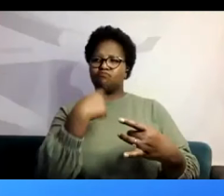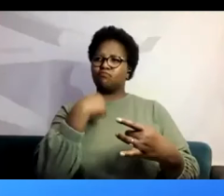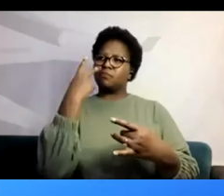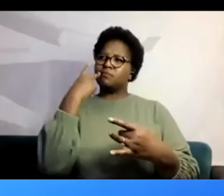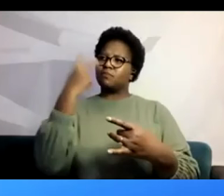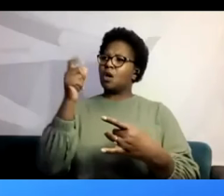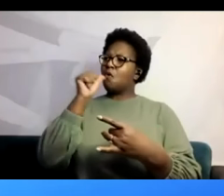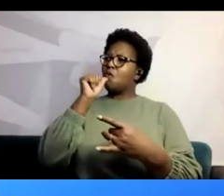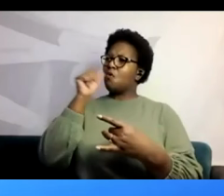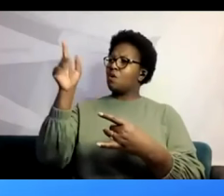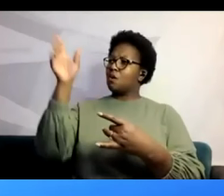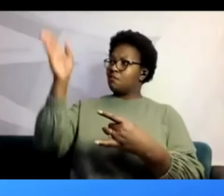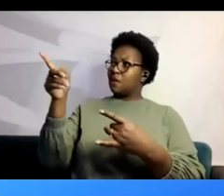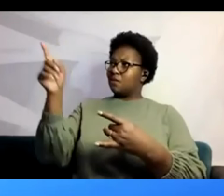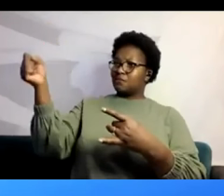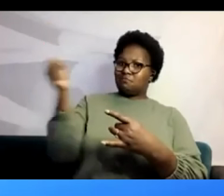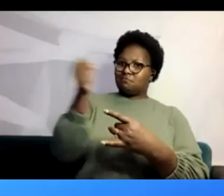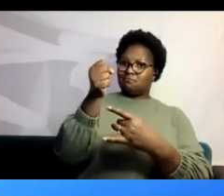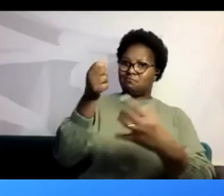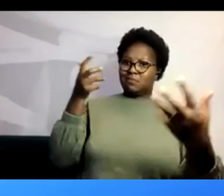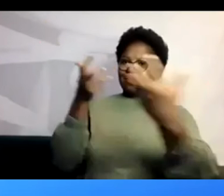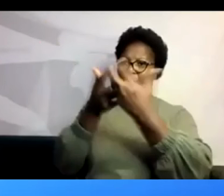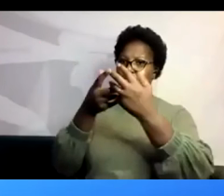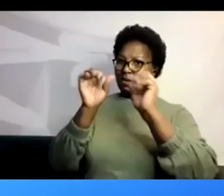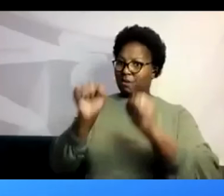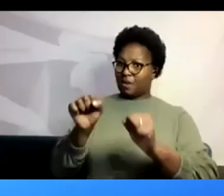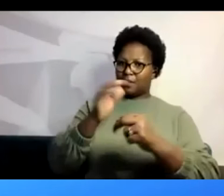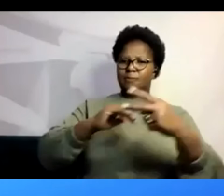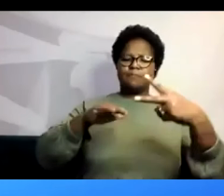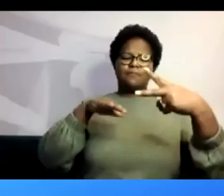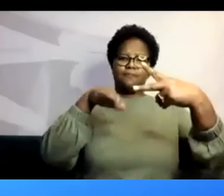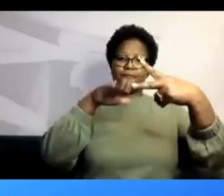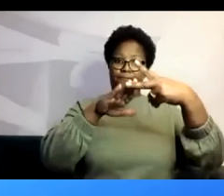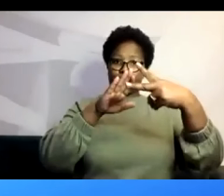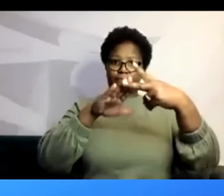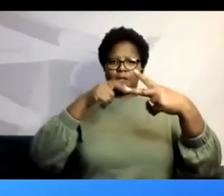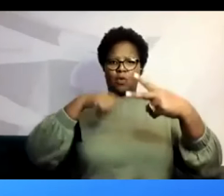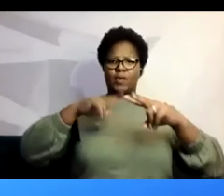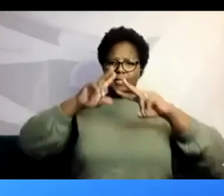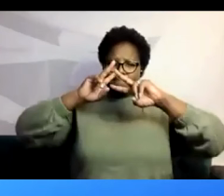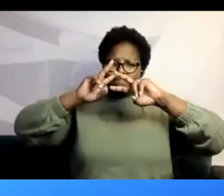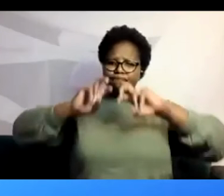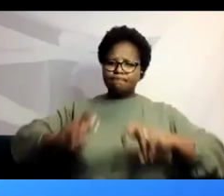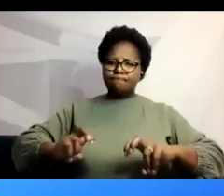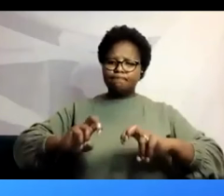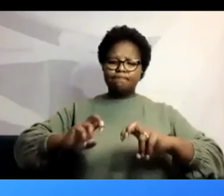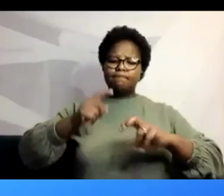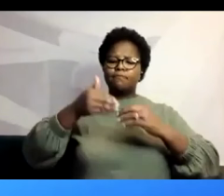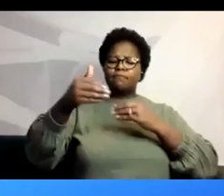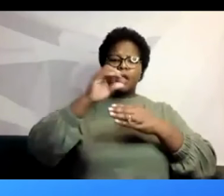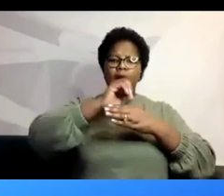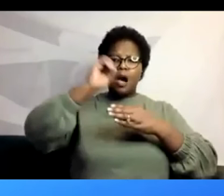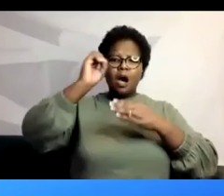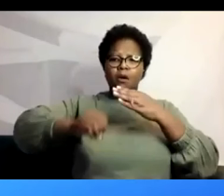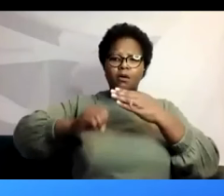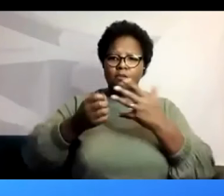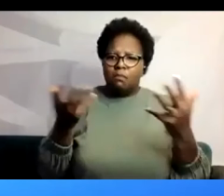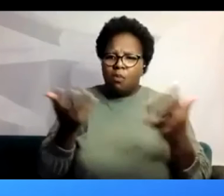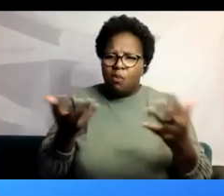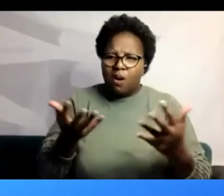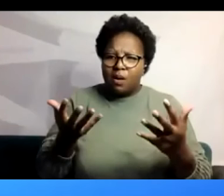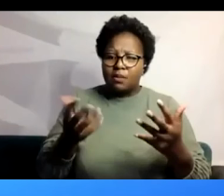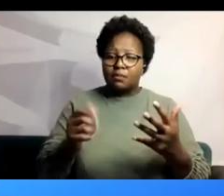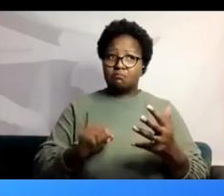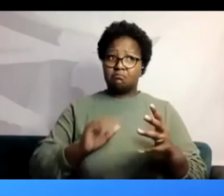different environments. The second phase is assessment for the desired outcomes. What does a person know already about